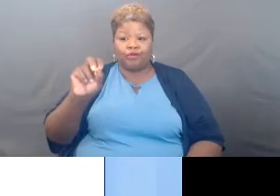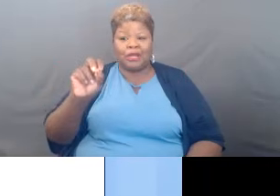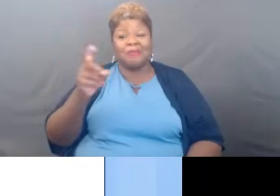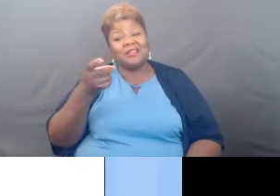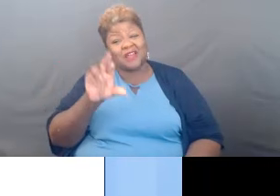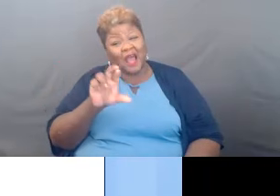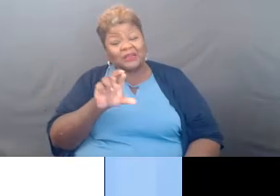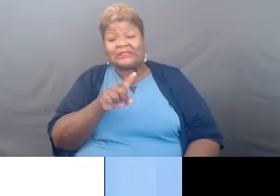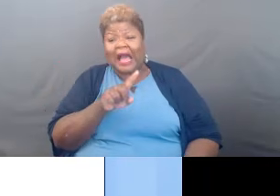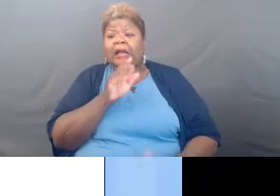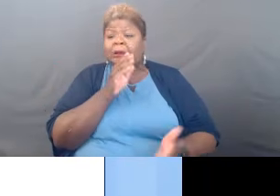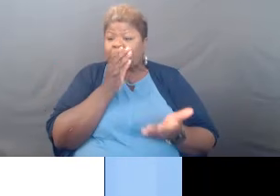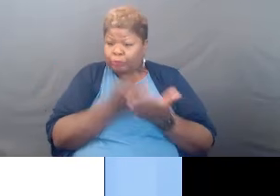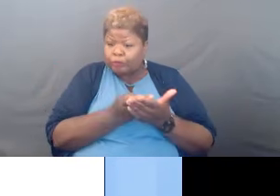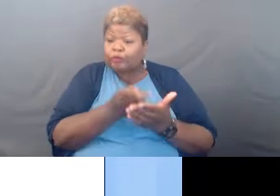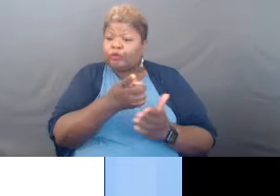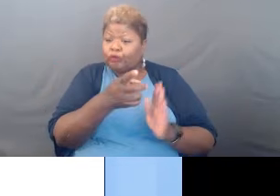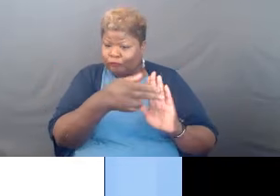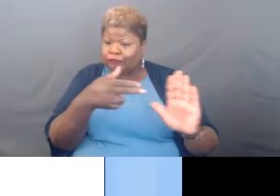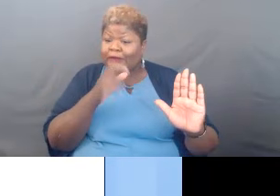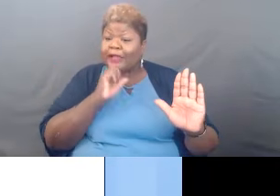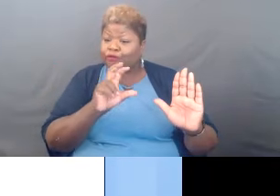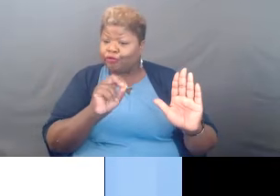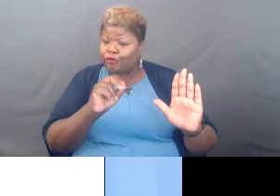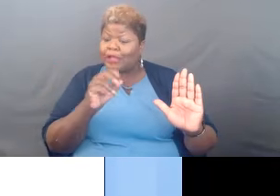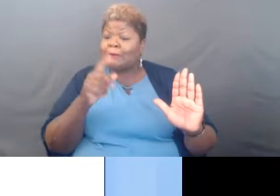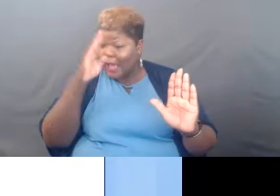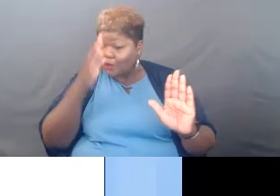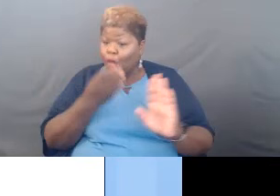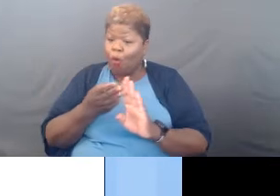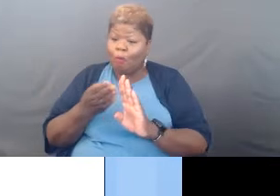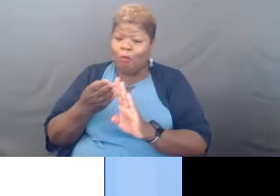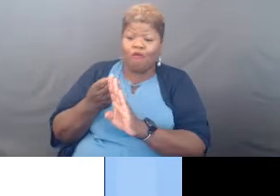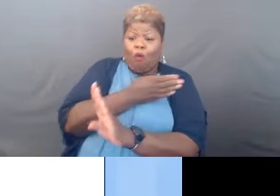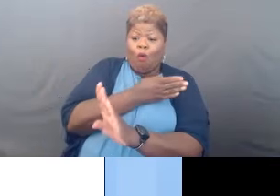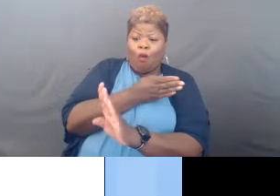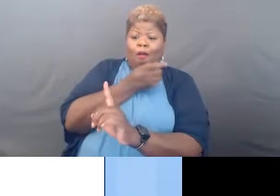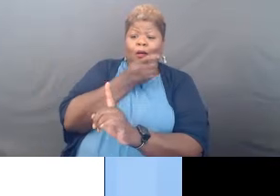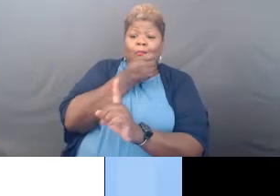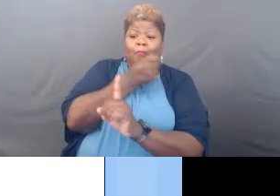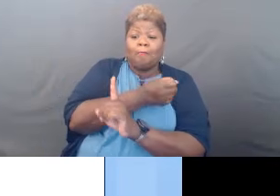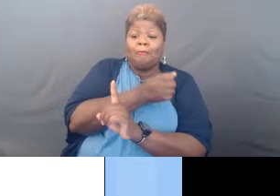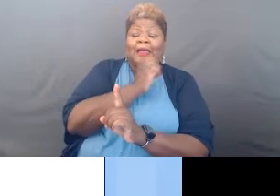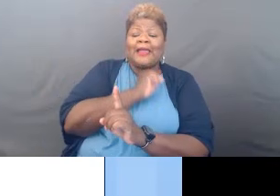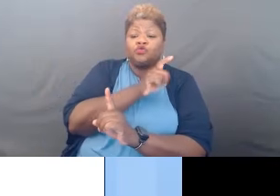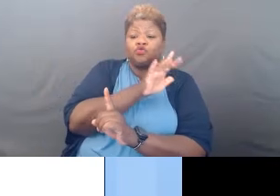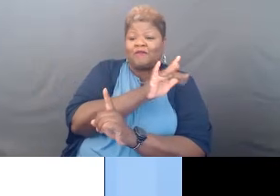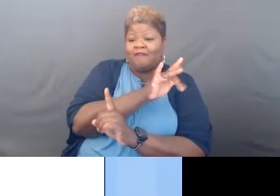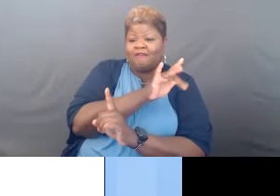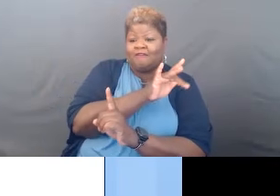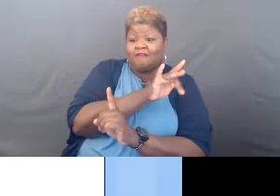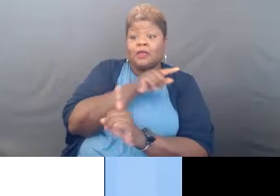actually, I can prove that you developed this mental illness at the age of 25. That gentleman would